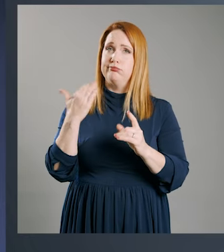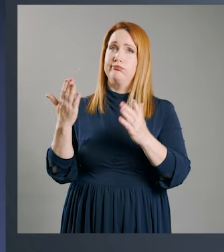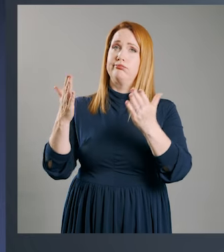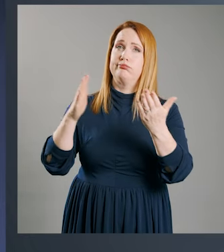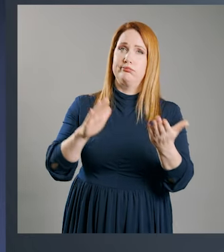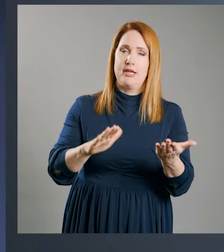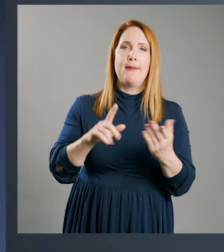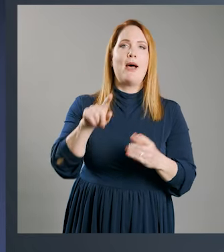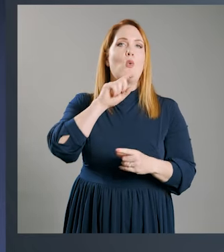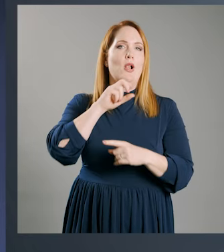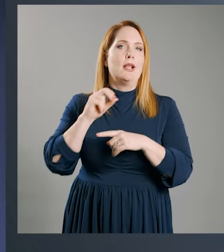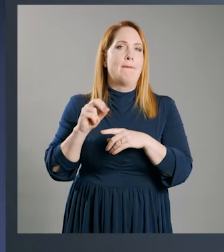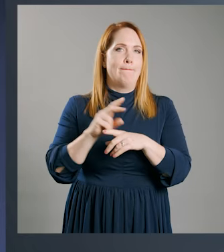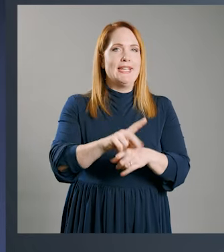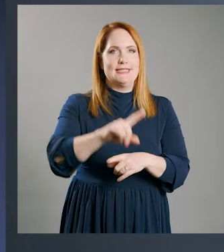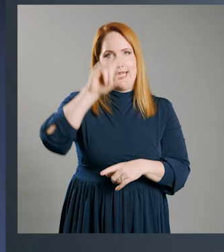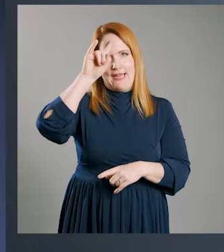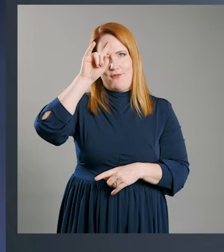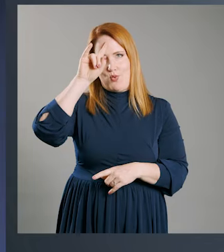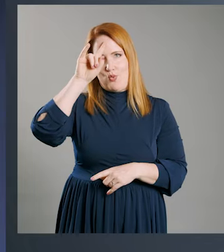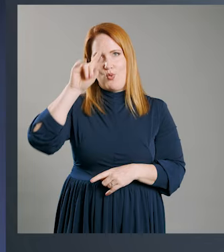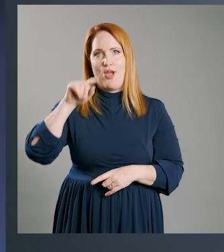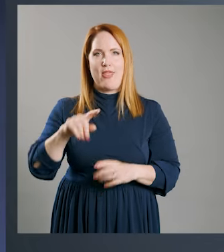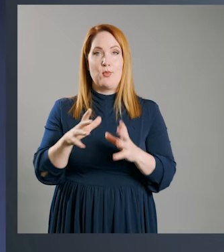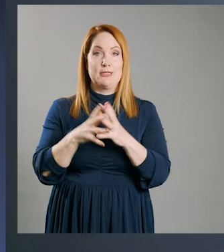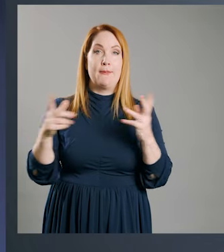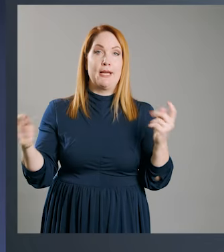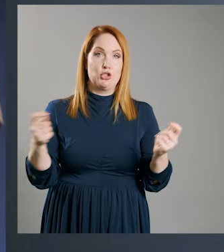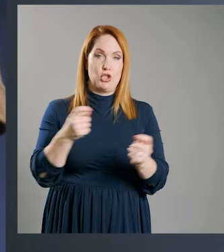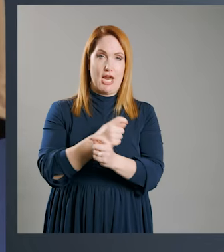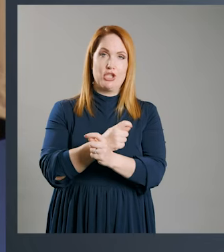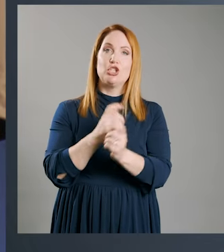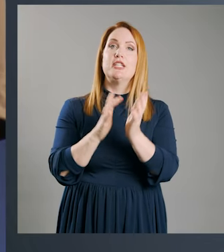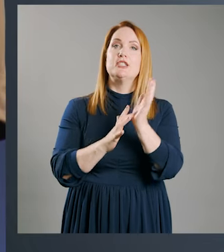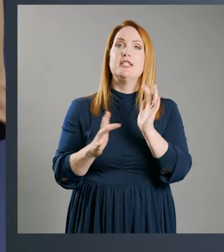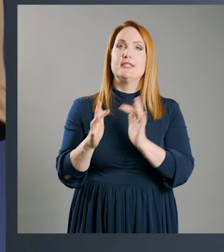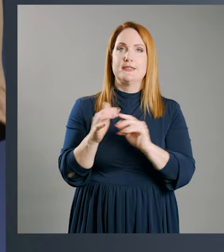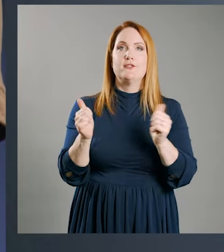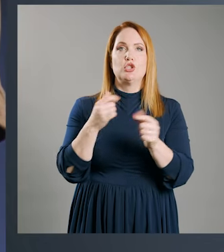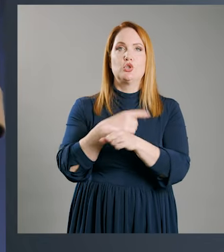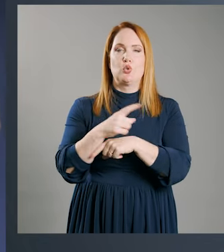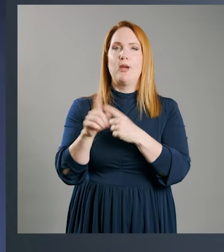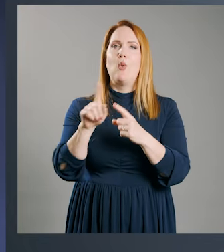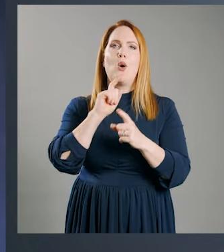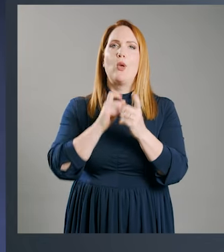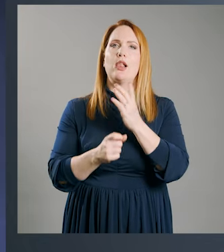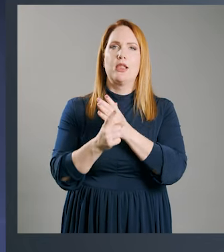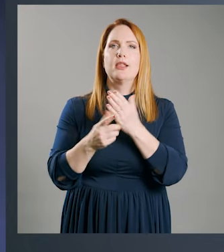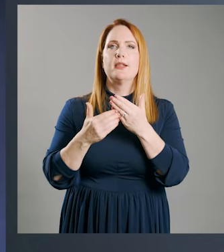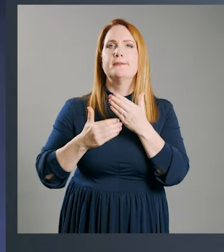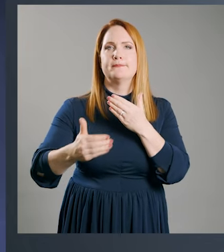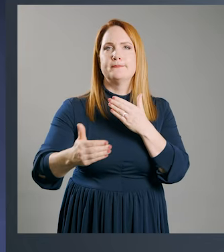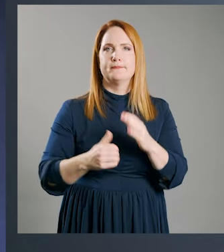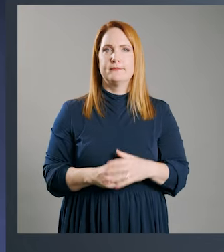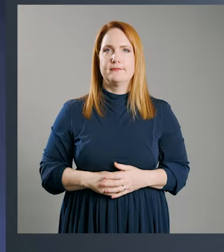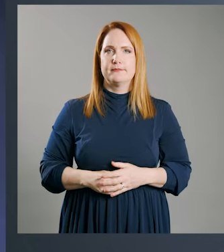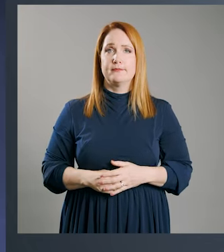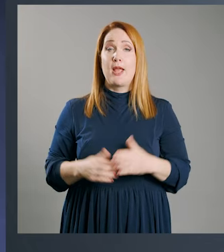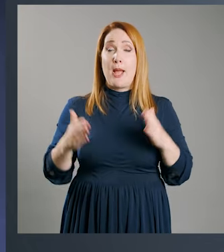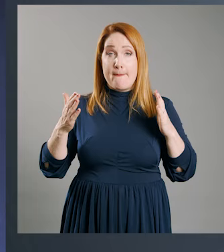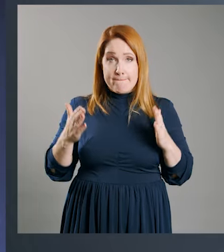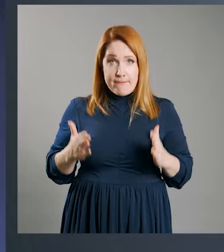this climactic triumph over evil once and for all. That was the turning point when Jesus started talking about what he was going to do, that